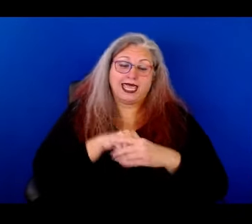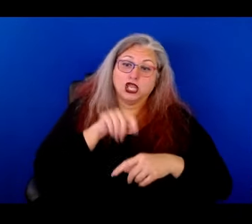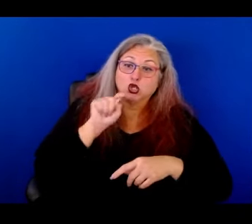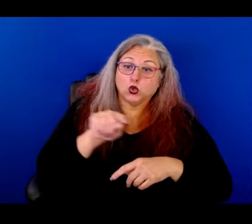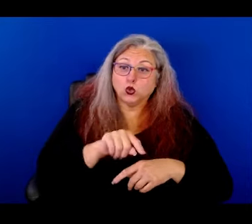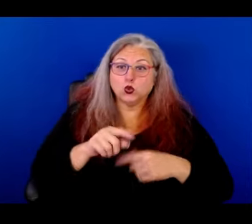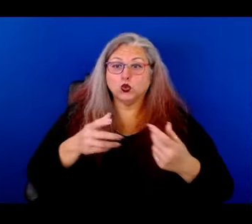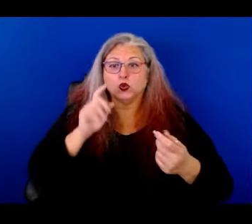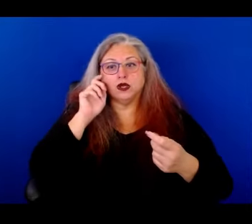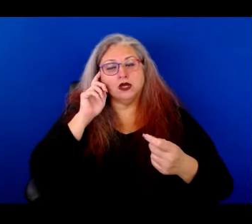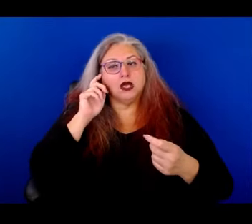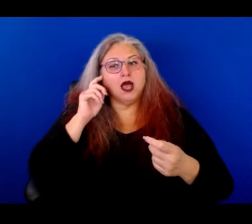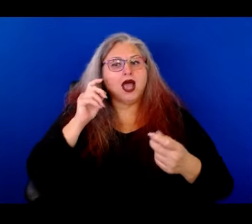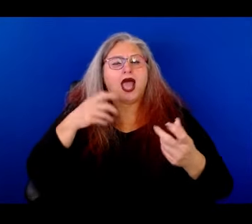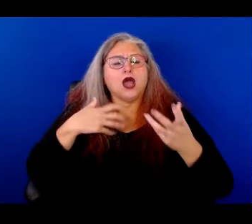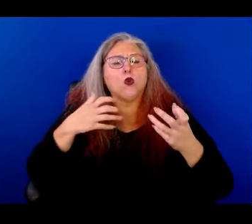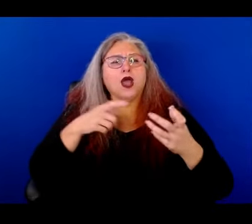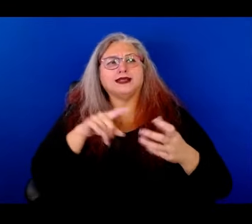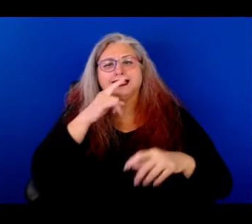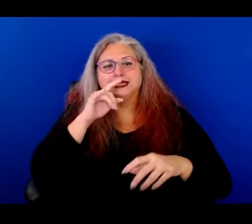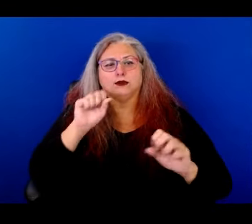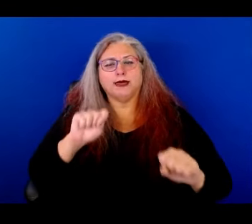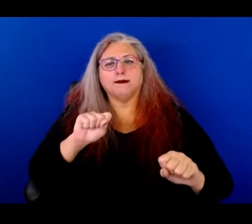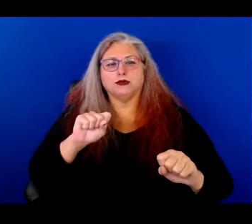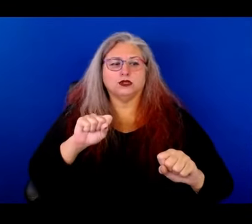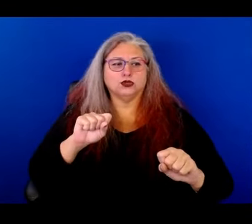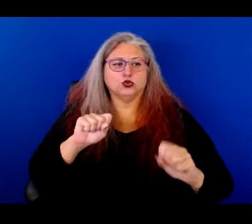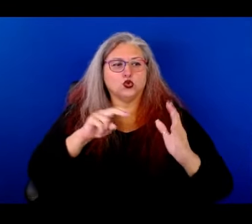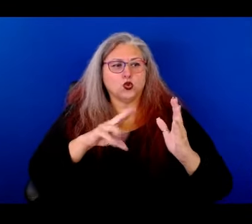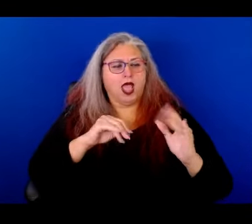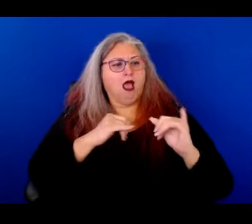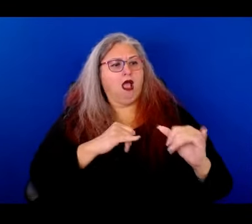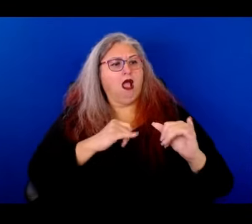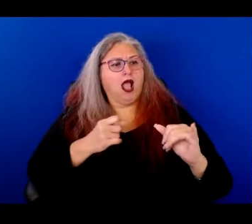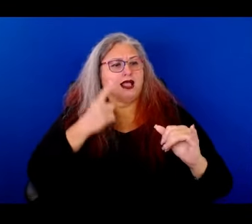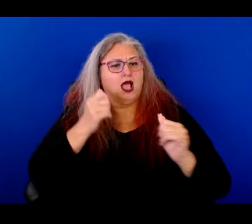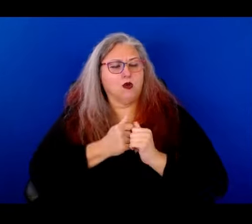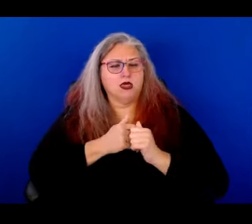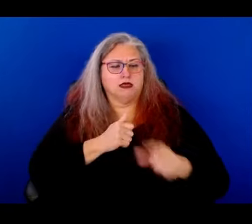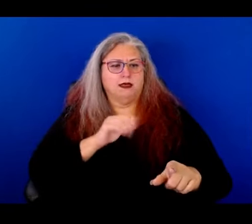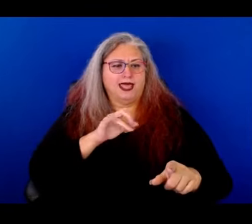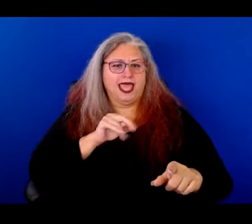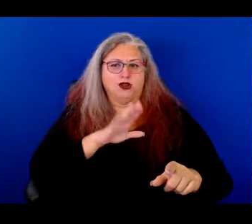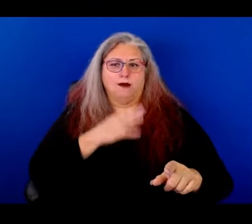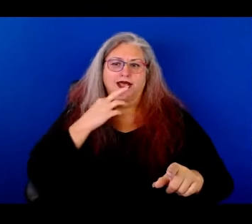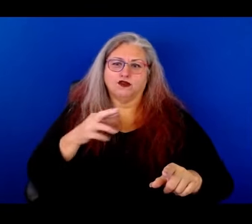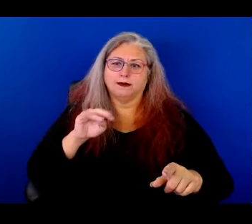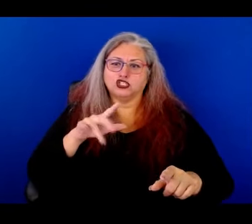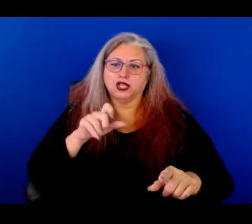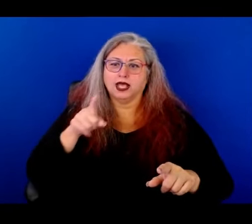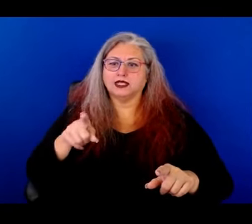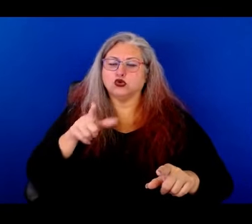like in you. I wanted kids to be able to identify with Bayan, her best friend Michelle,